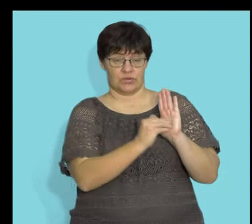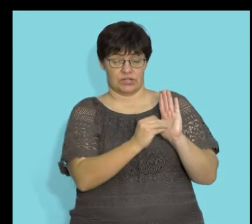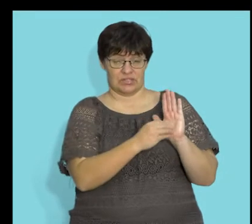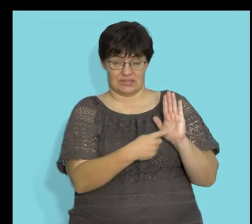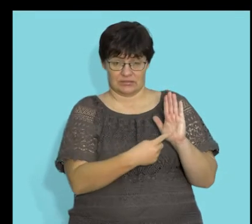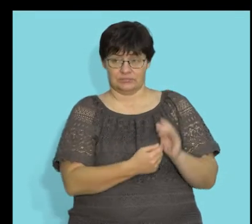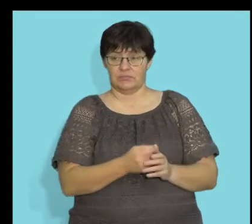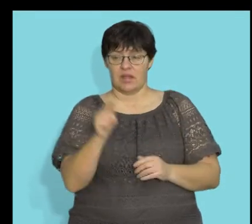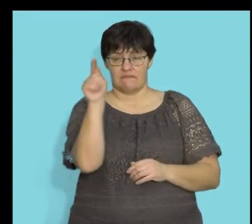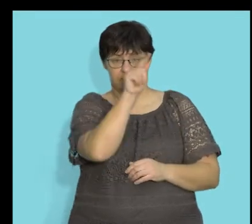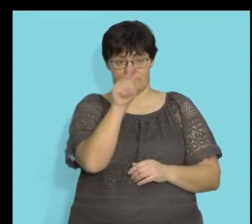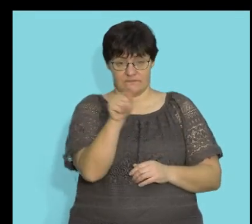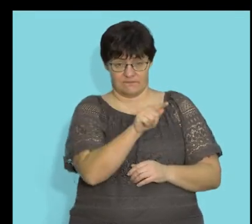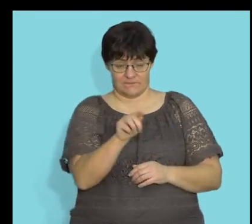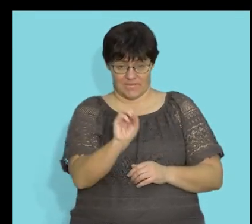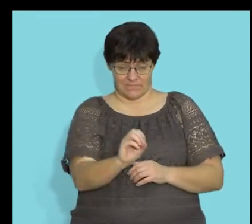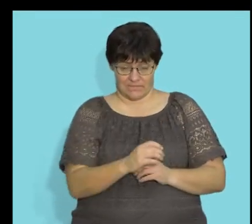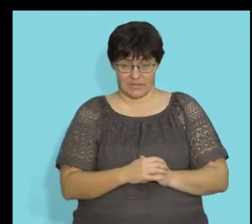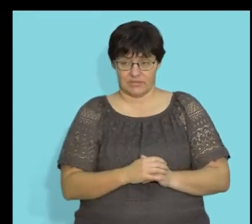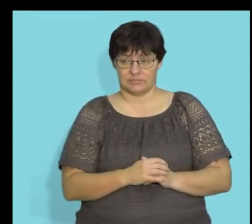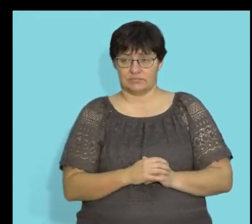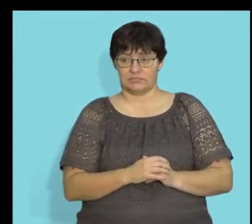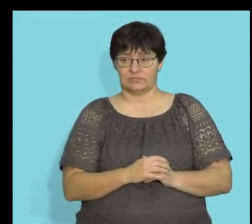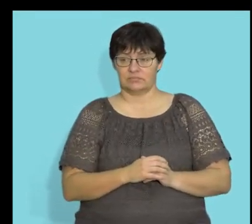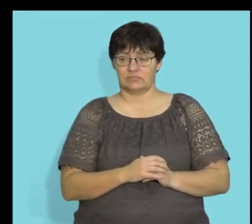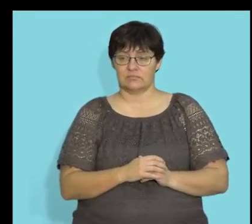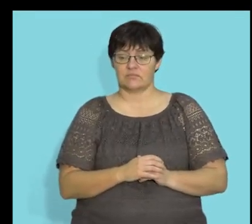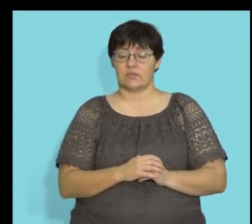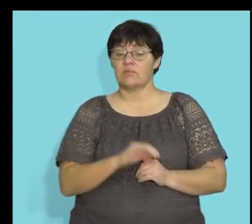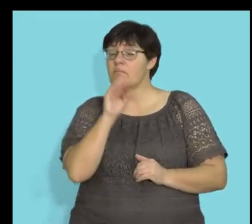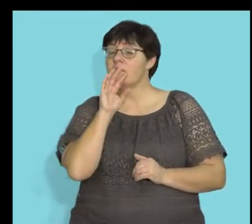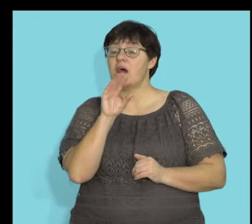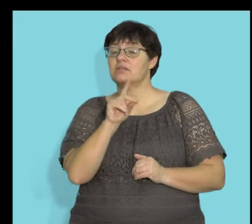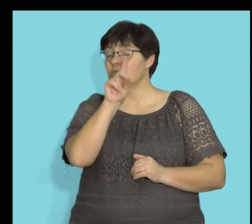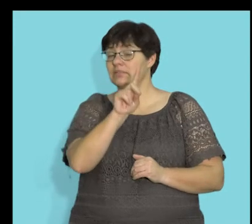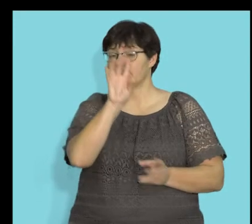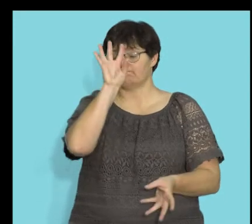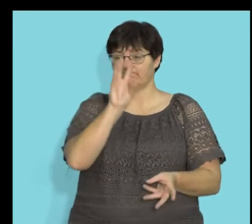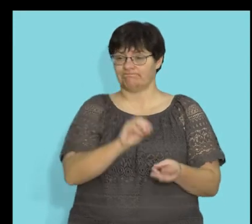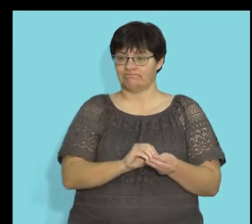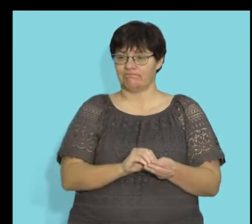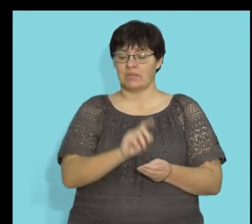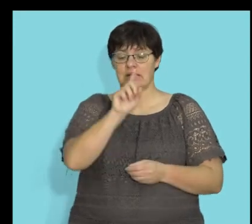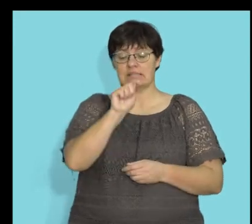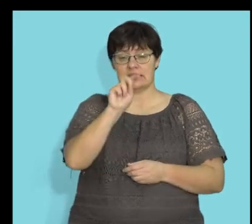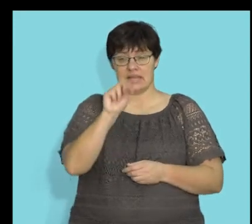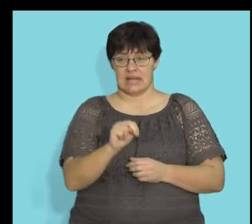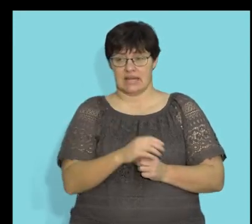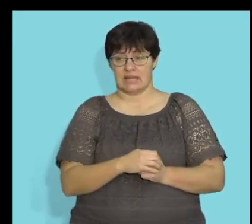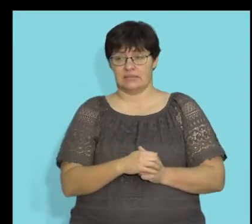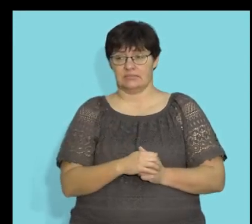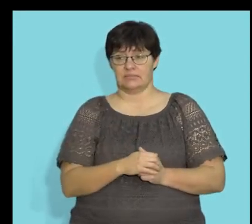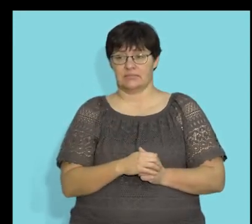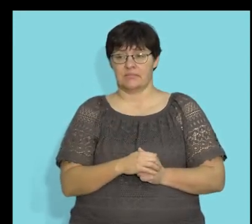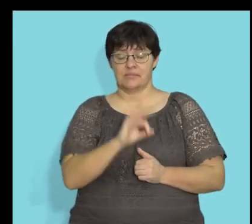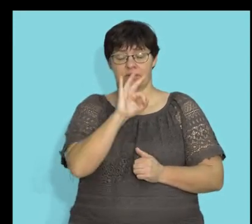actually have my sigma sign. And I have been asked to sum the Tn, this is the Tn,